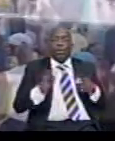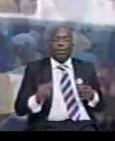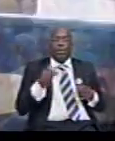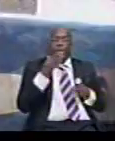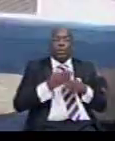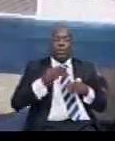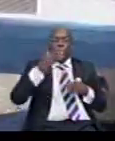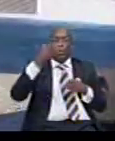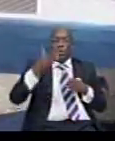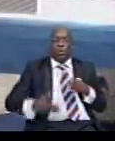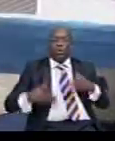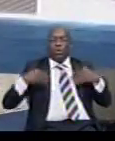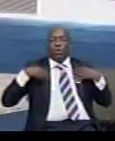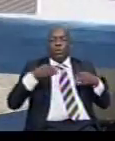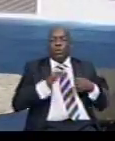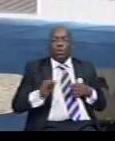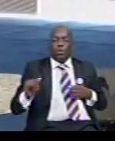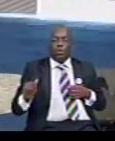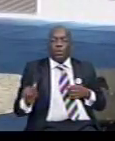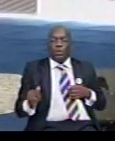holistic healing,